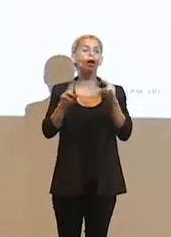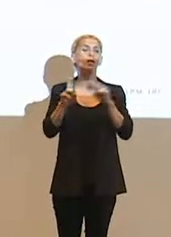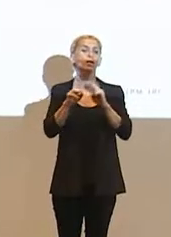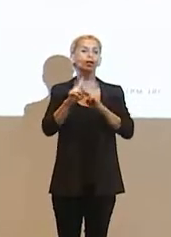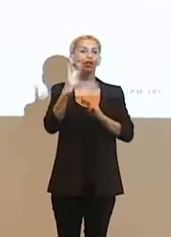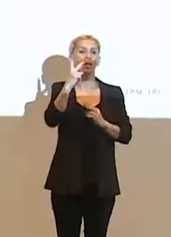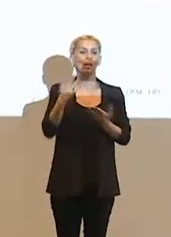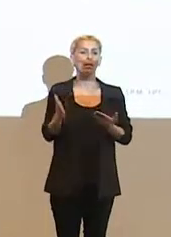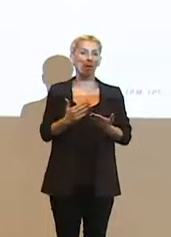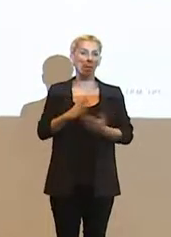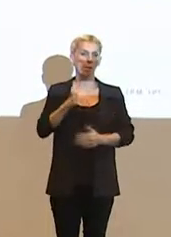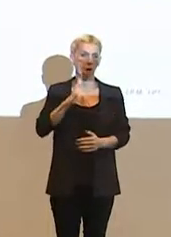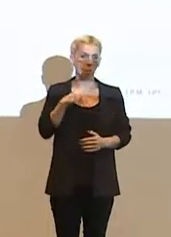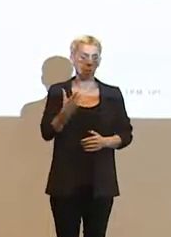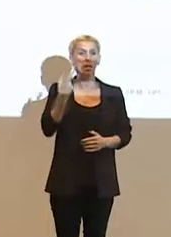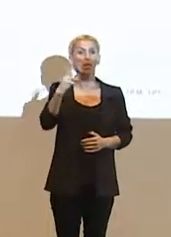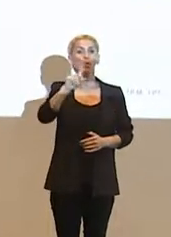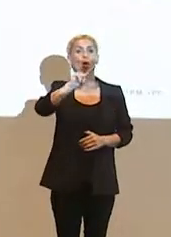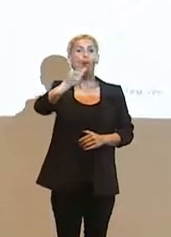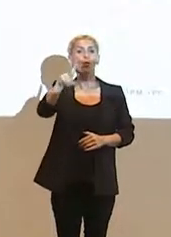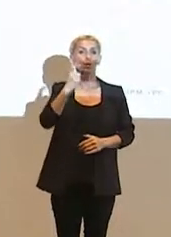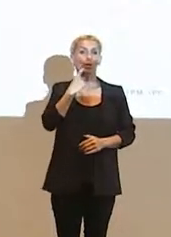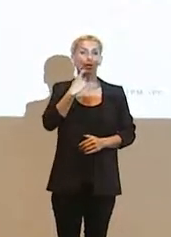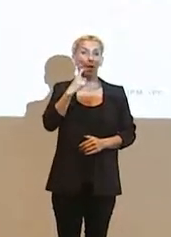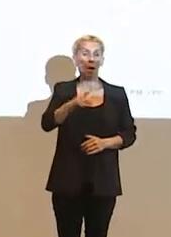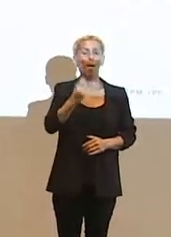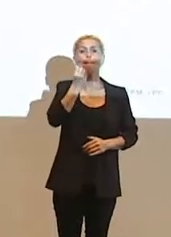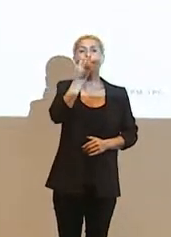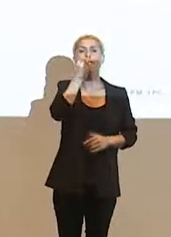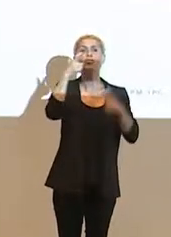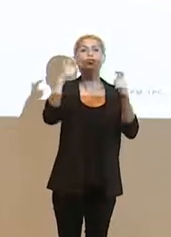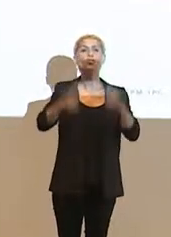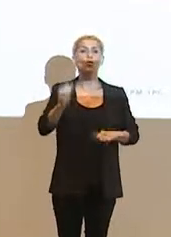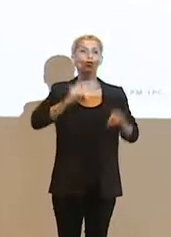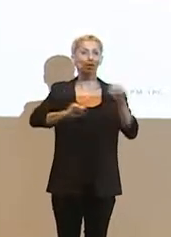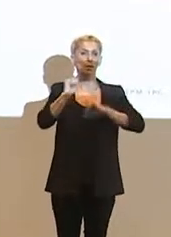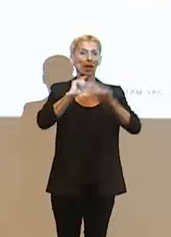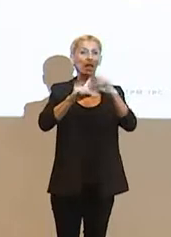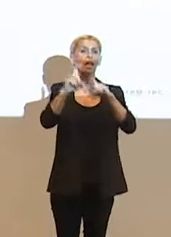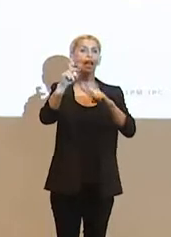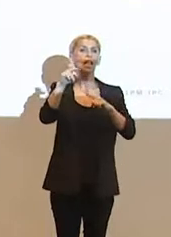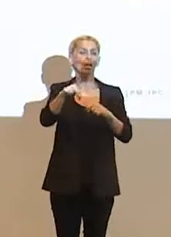brain uh are the books that he paint